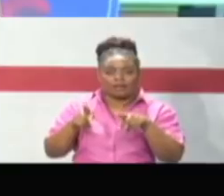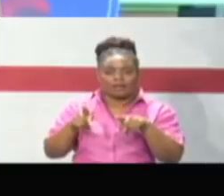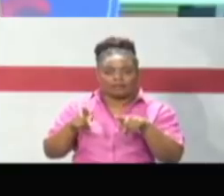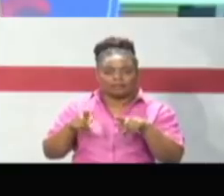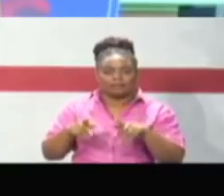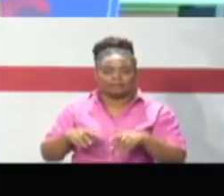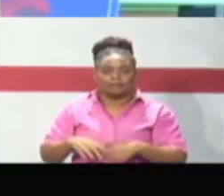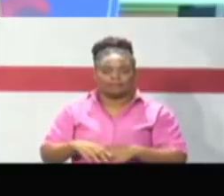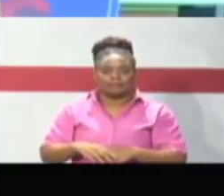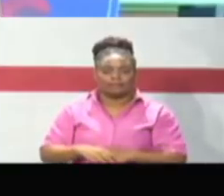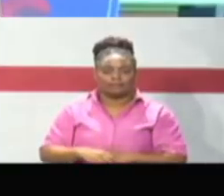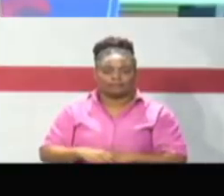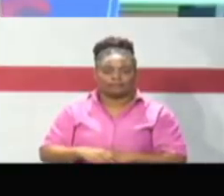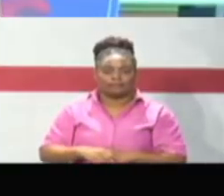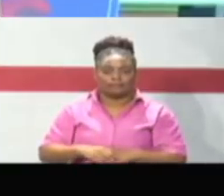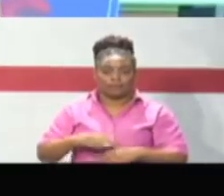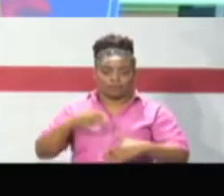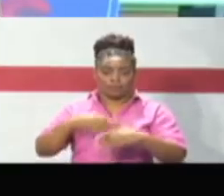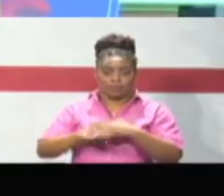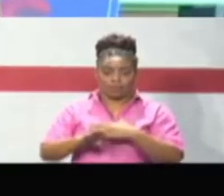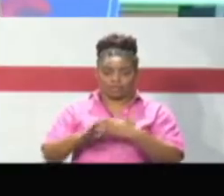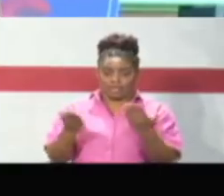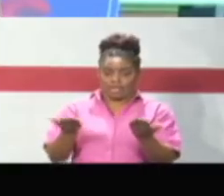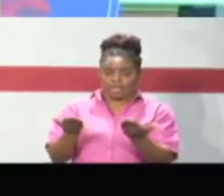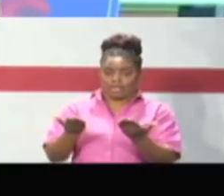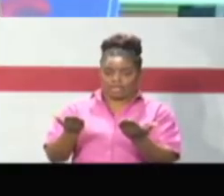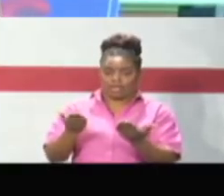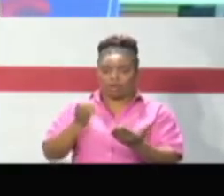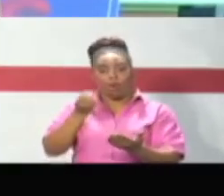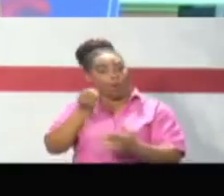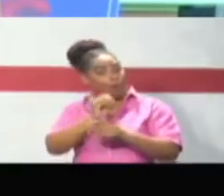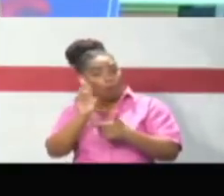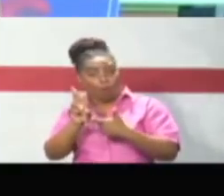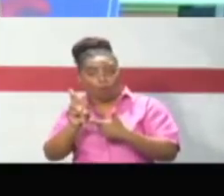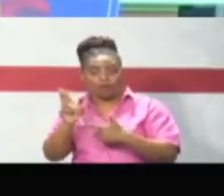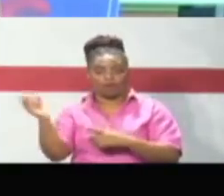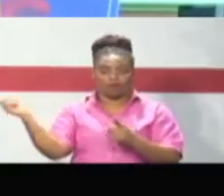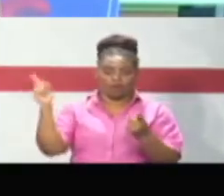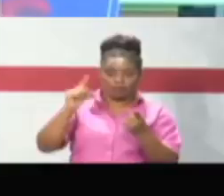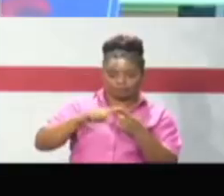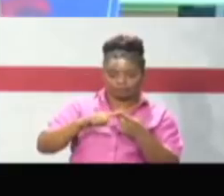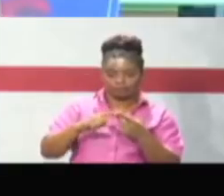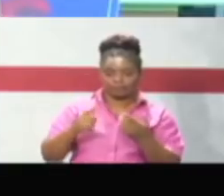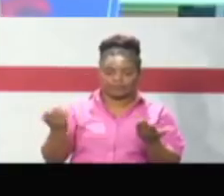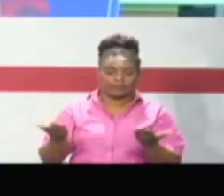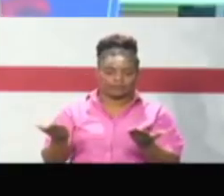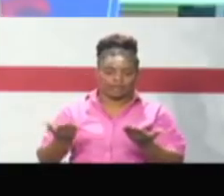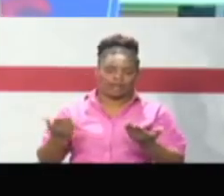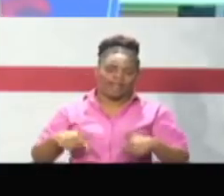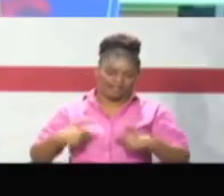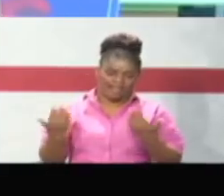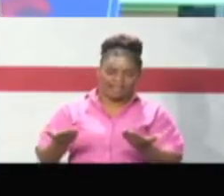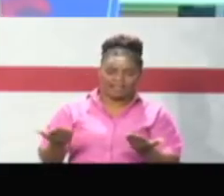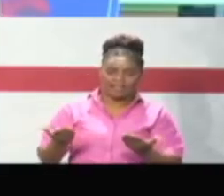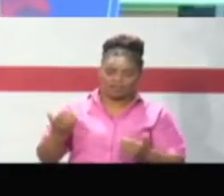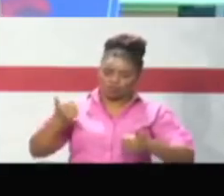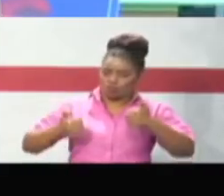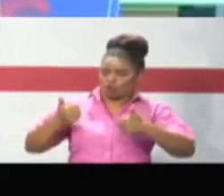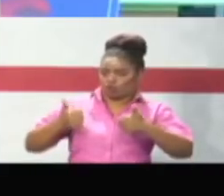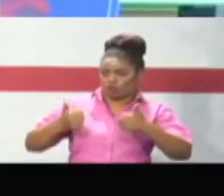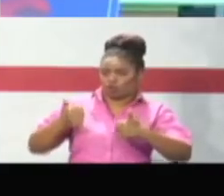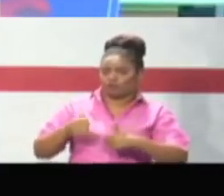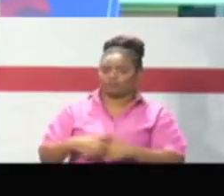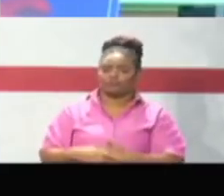vaccinated, either the single dose and the double dose as well. Thank you. And Minister, as it relates